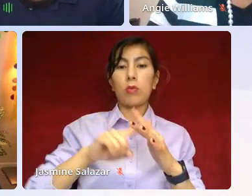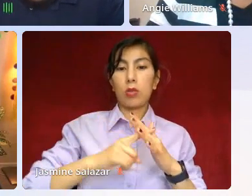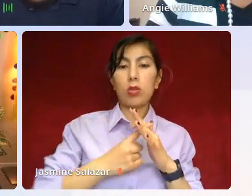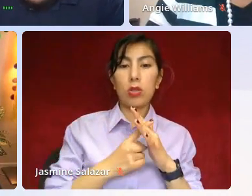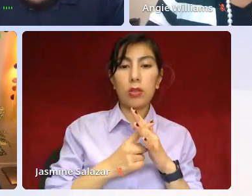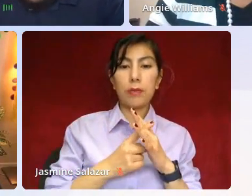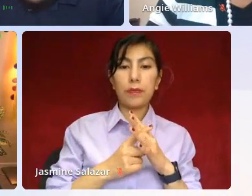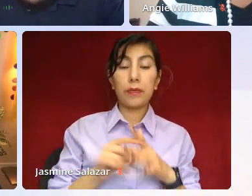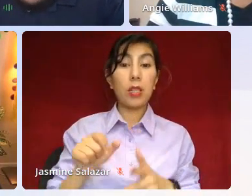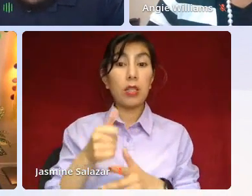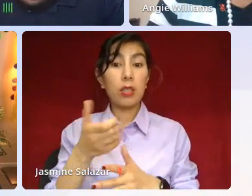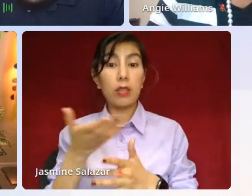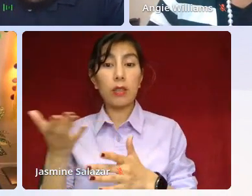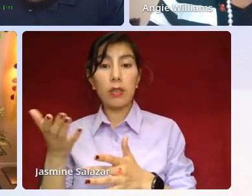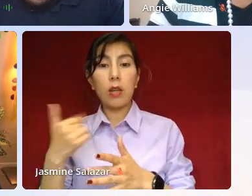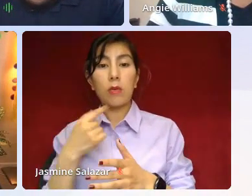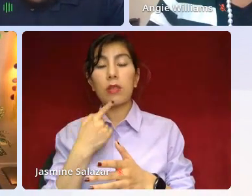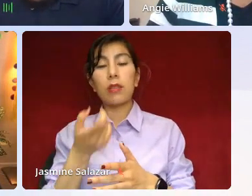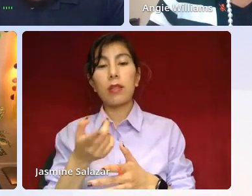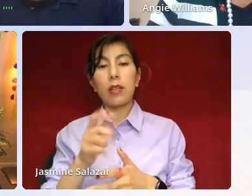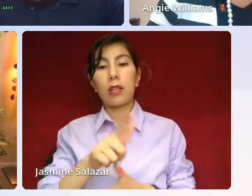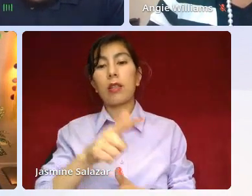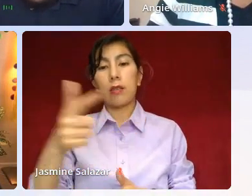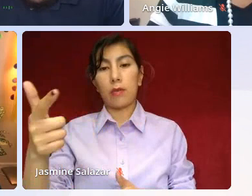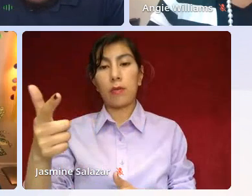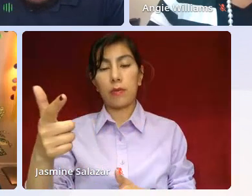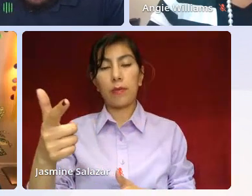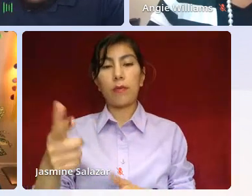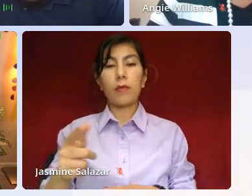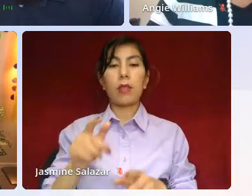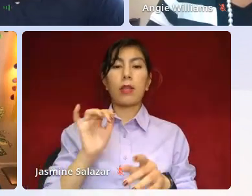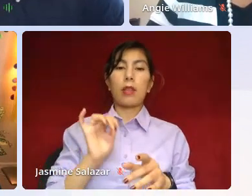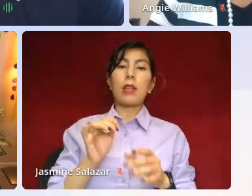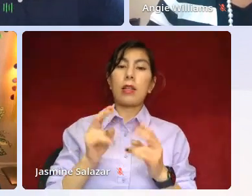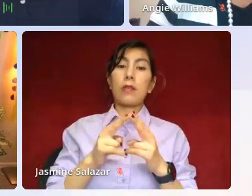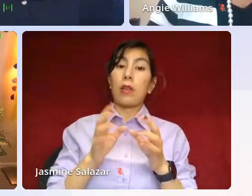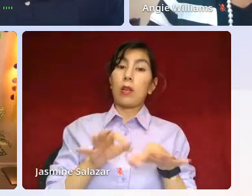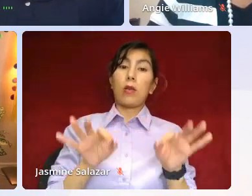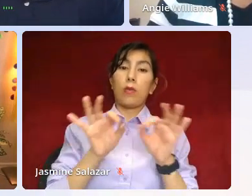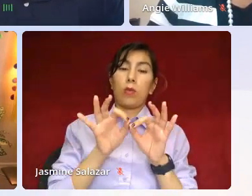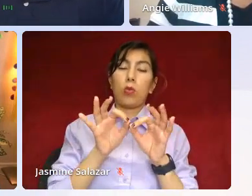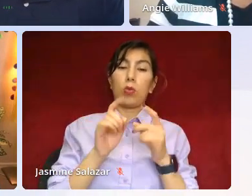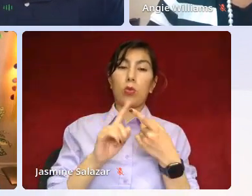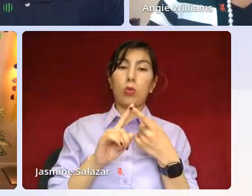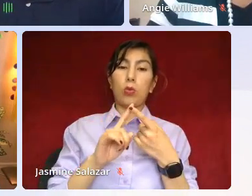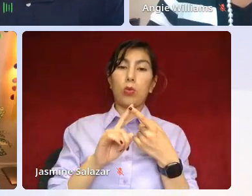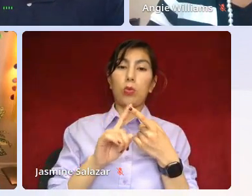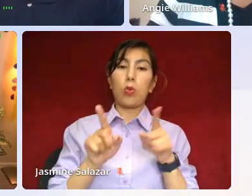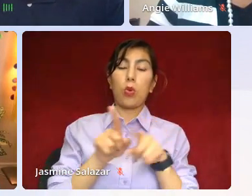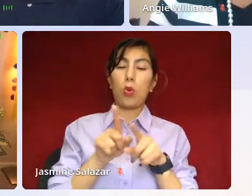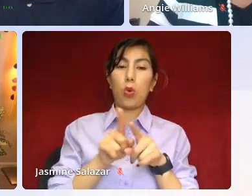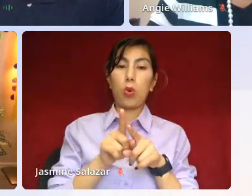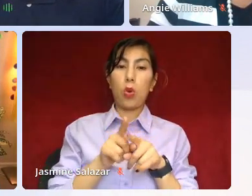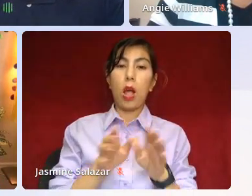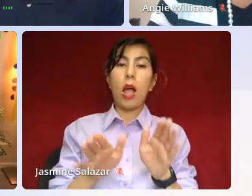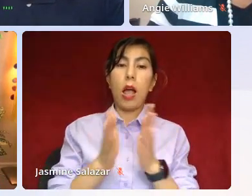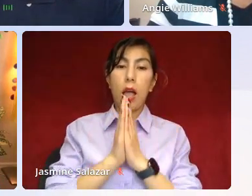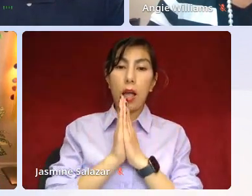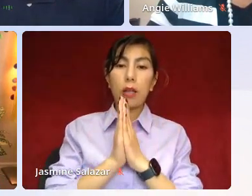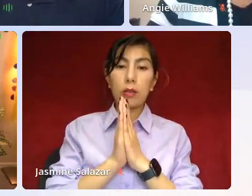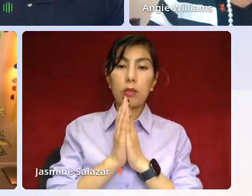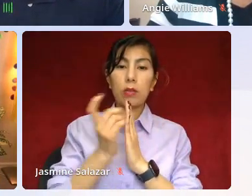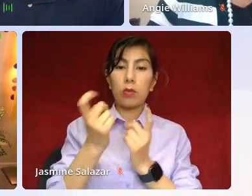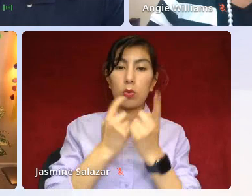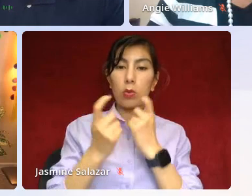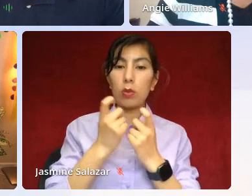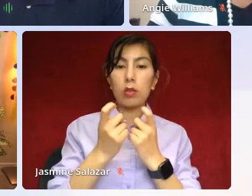other thing that I want to say, and then I'll pass the mic, is that it's important for us to also ask questions and really